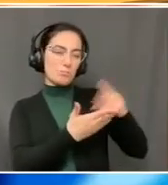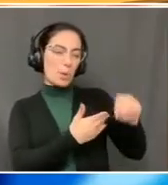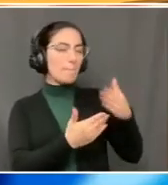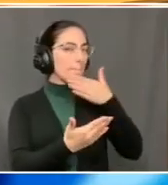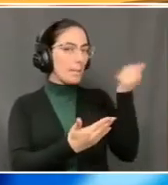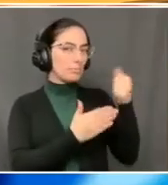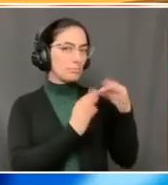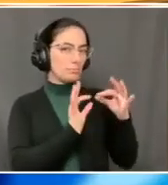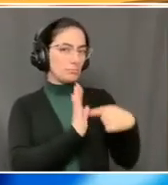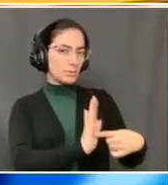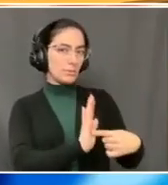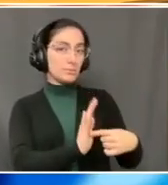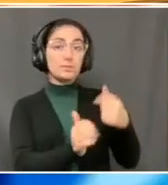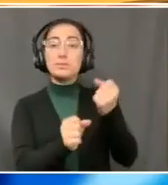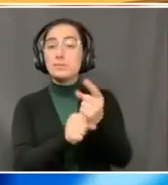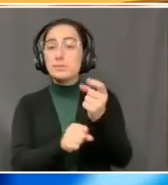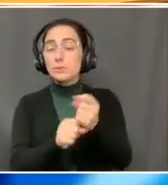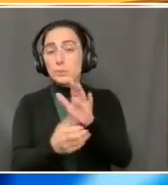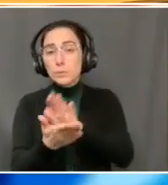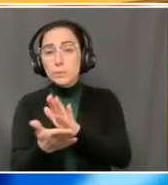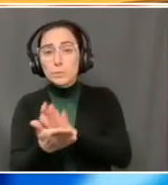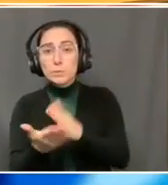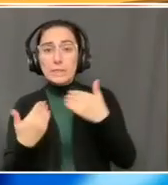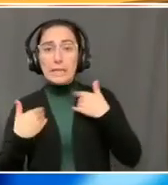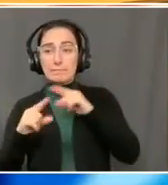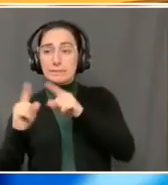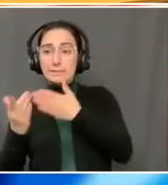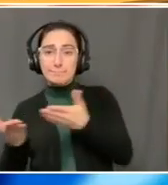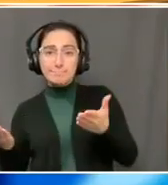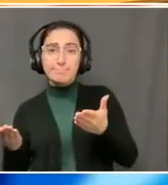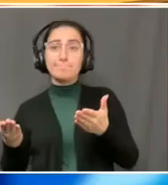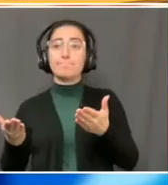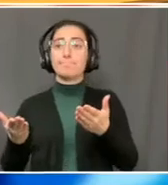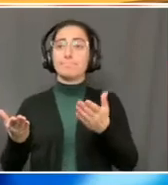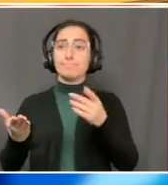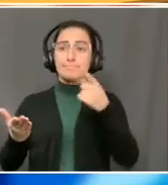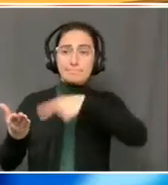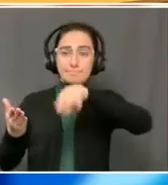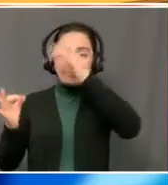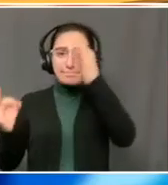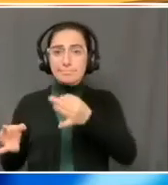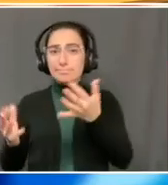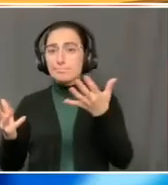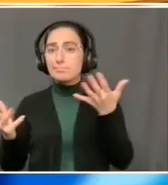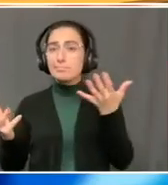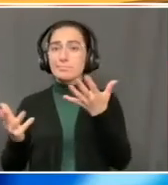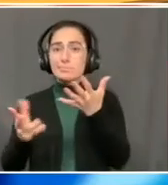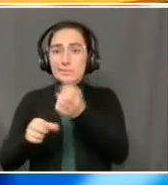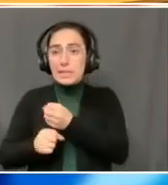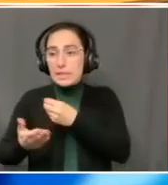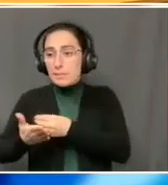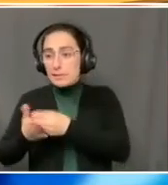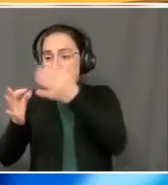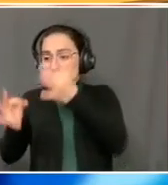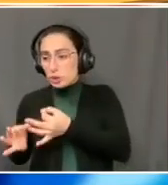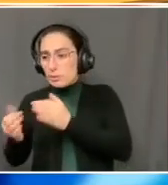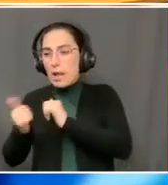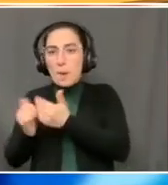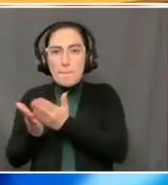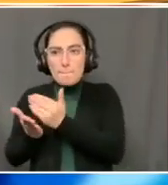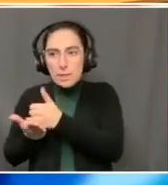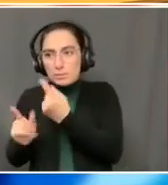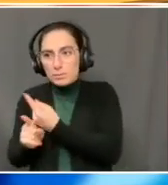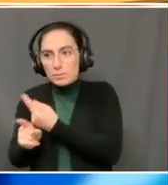schools, depending on the different factors that determine a school's allocation for CENI, receive those funds and then determine how to budget them. A